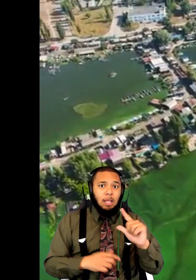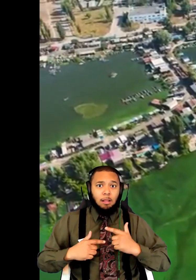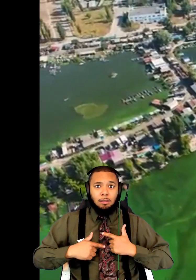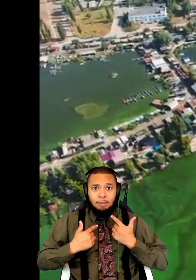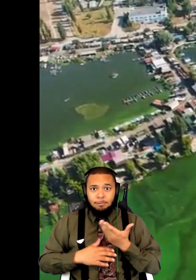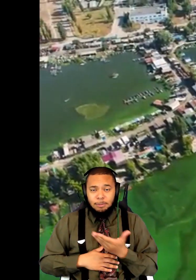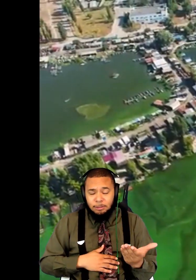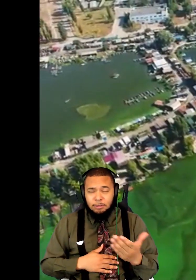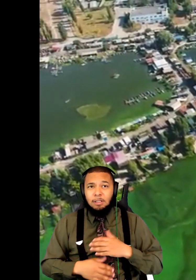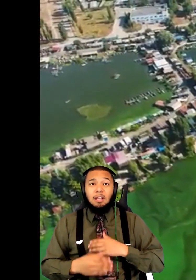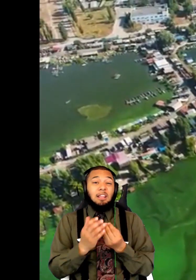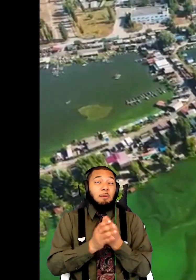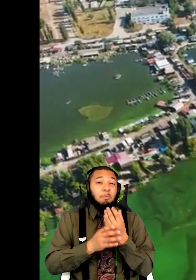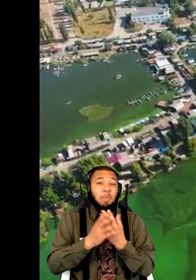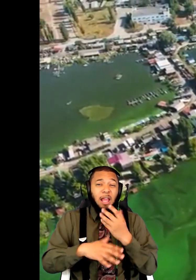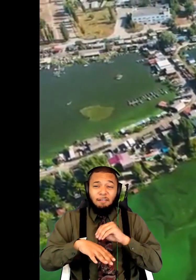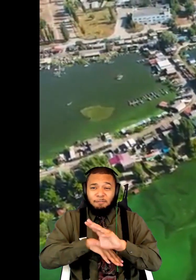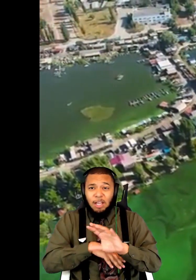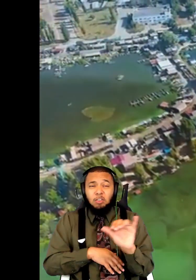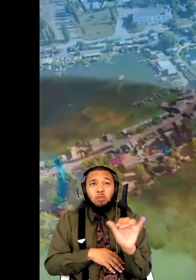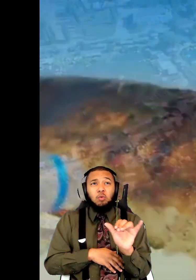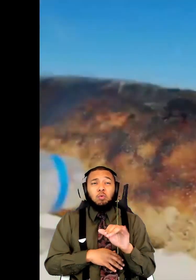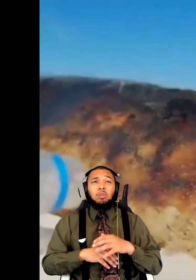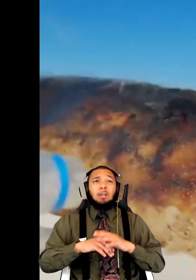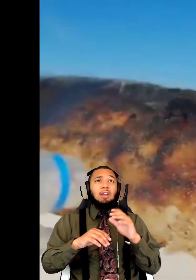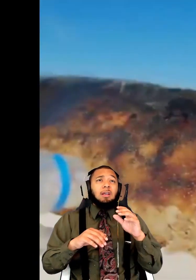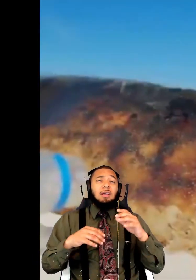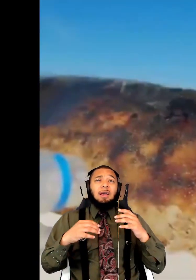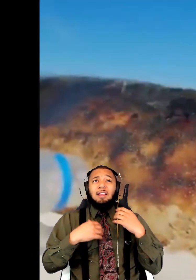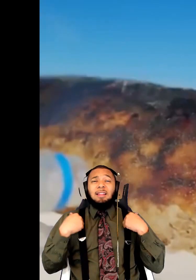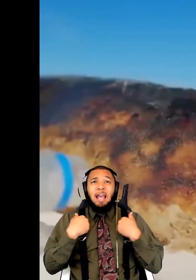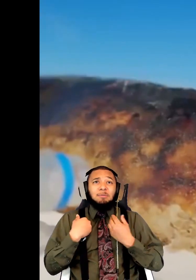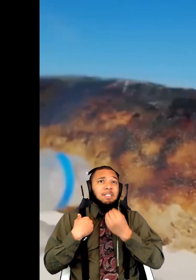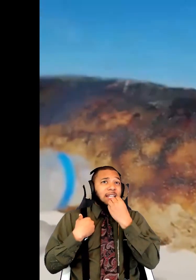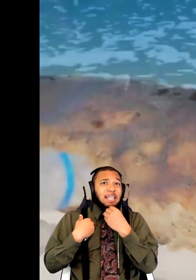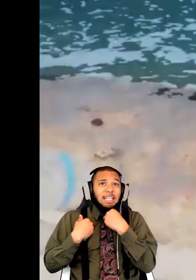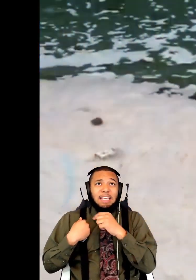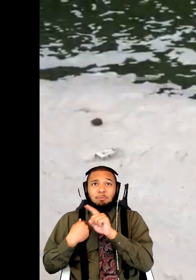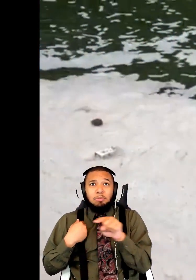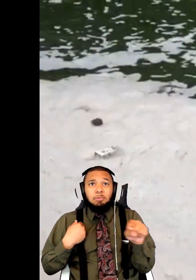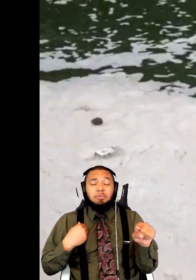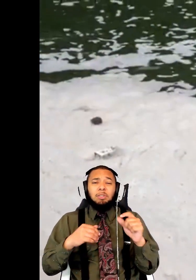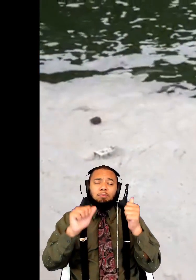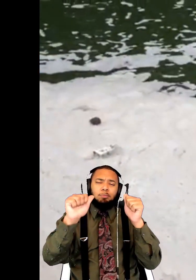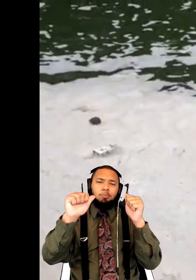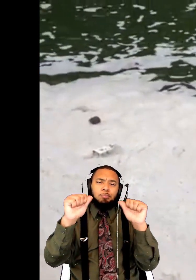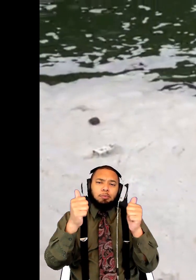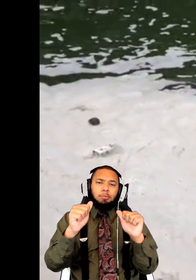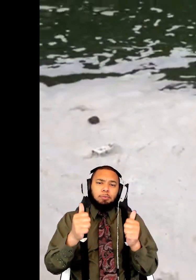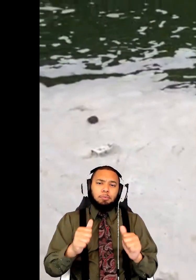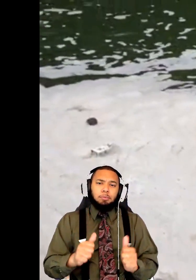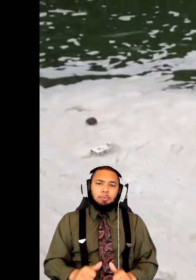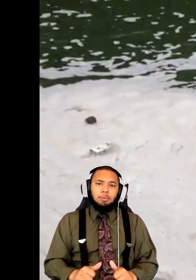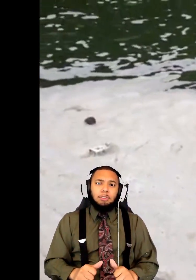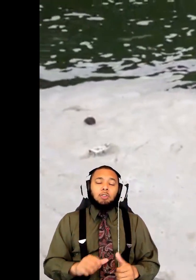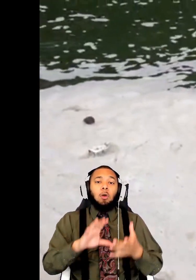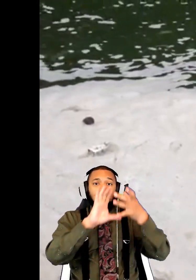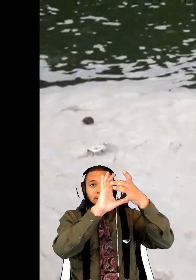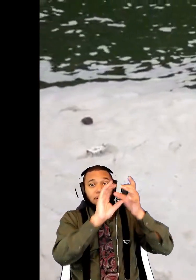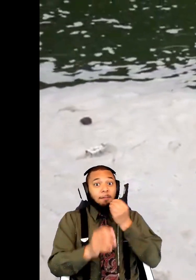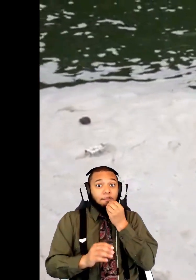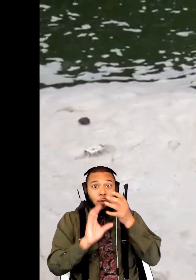in the water. It affects the plants that are growing in the water, and that affects the animals that feed on those. So all layers and levels of the food